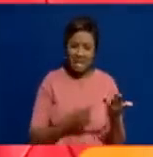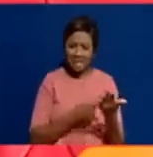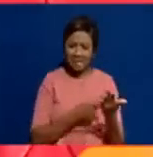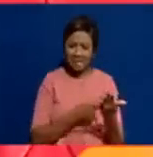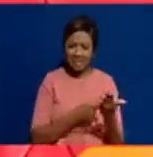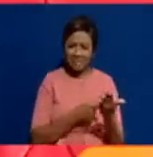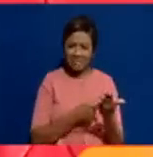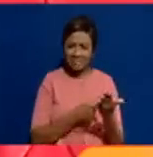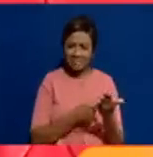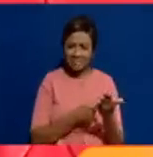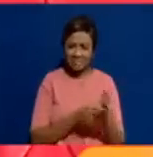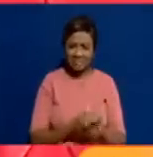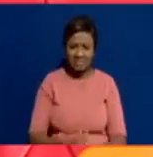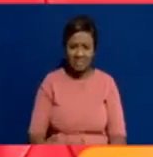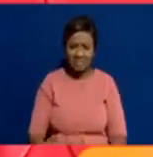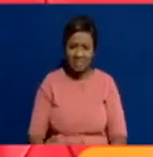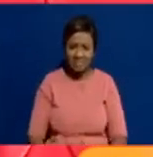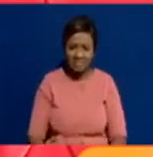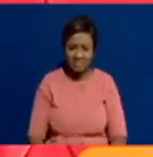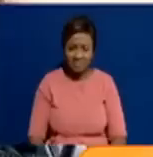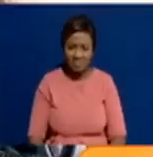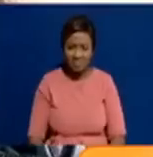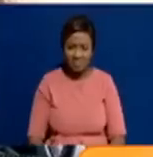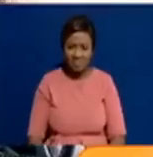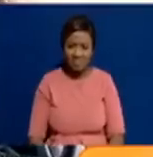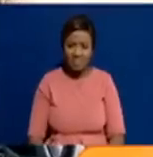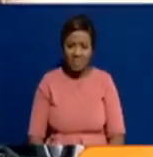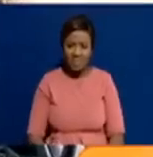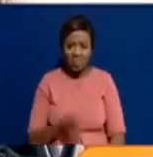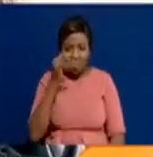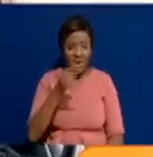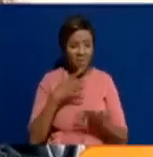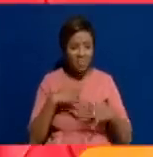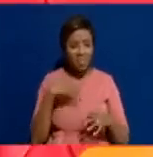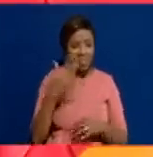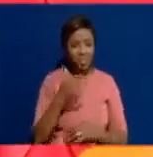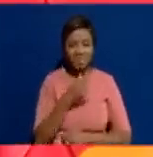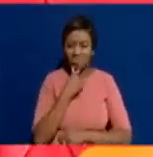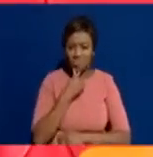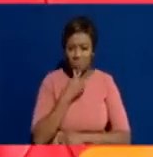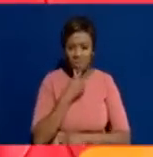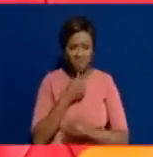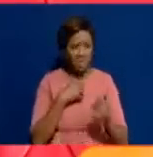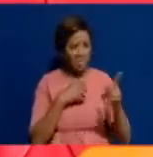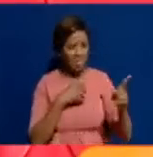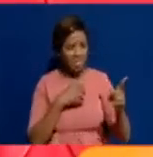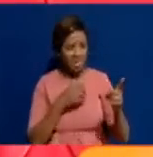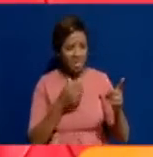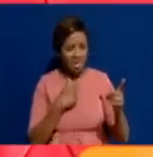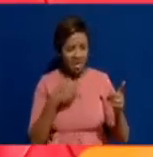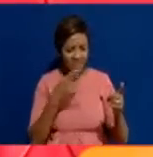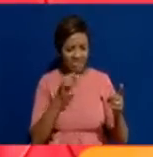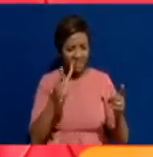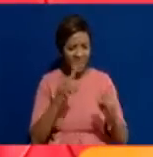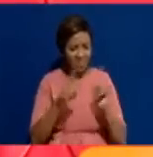not accepted myself, this would destroy me even more. Because the question I would ask myself from the perspective of someone who's not